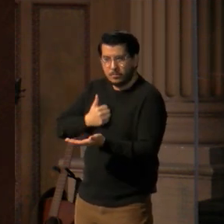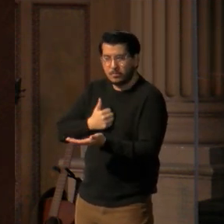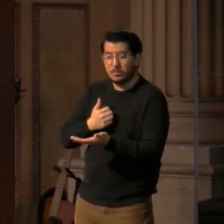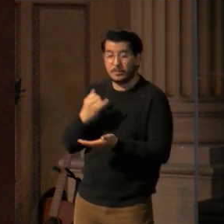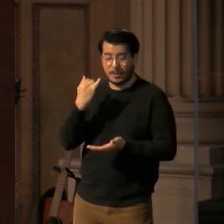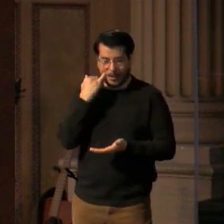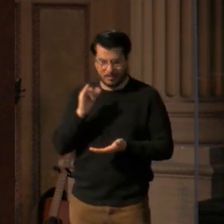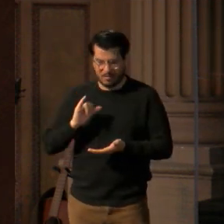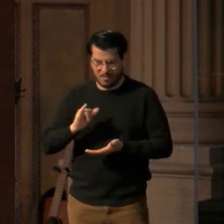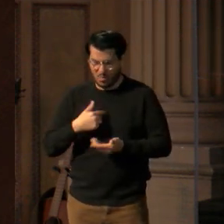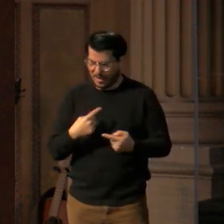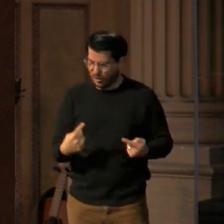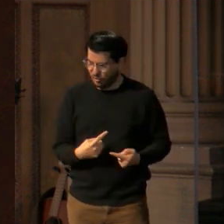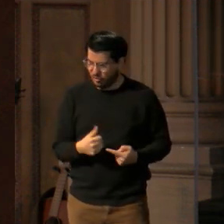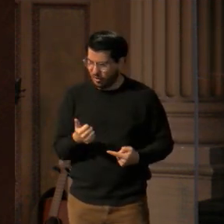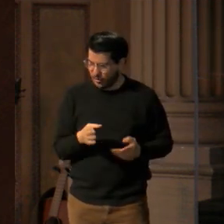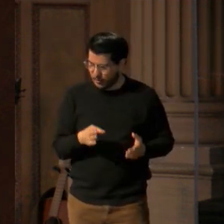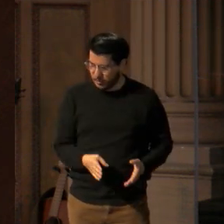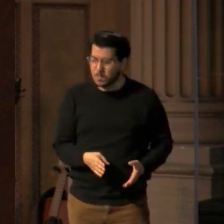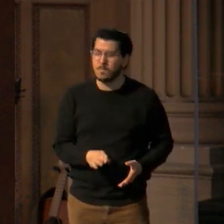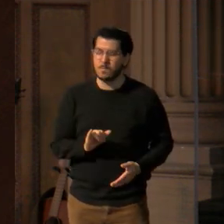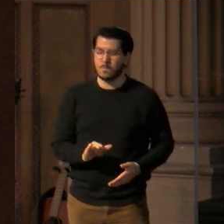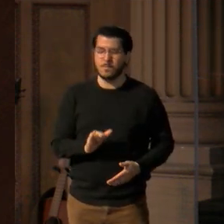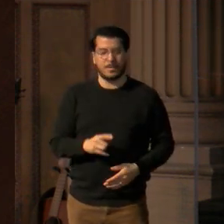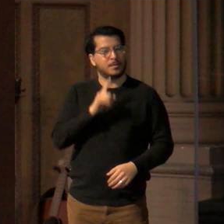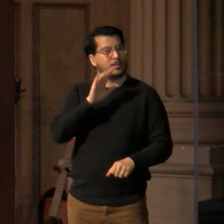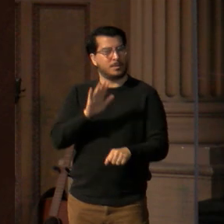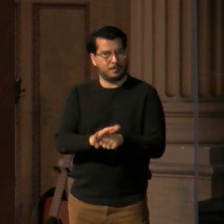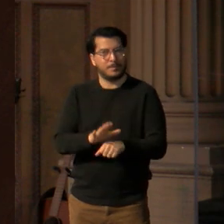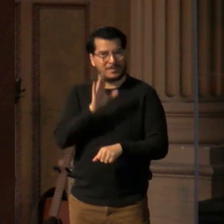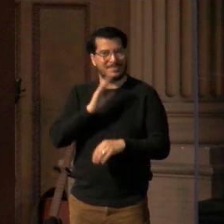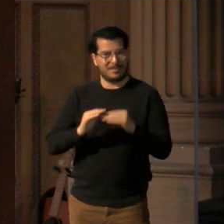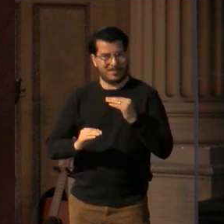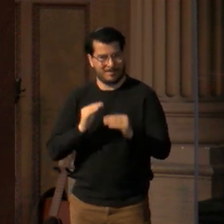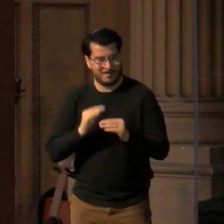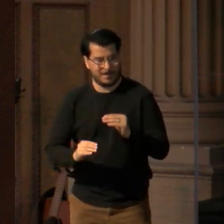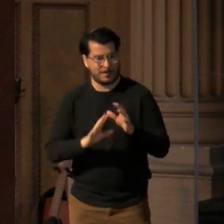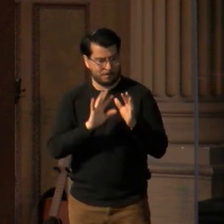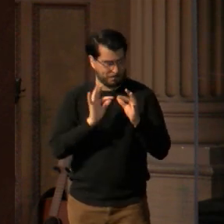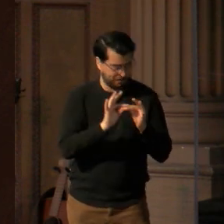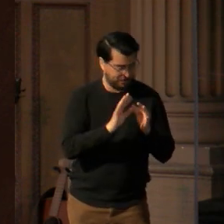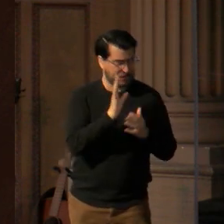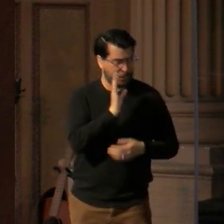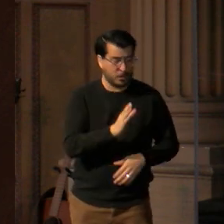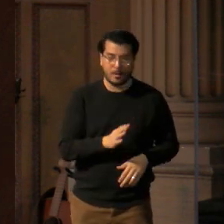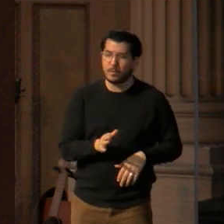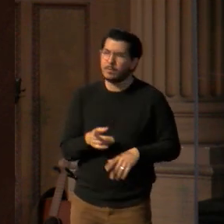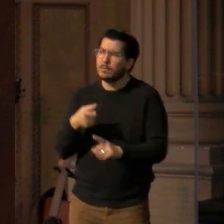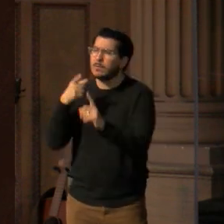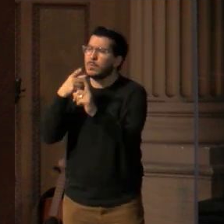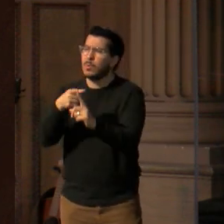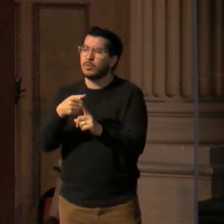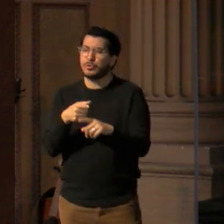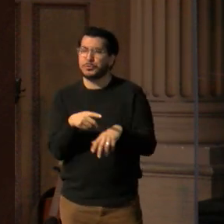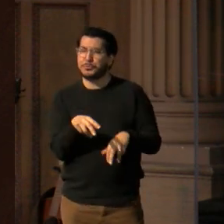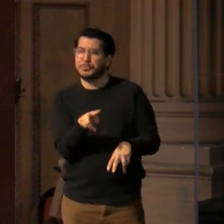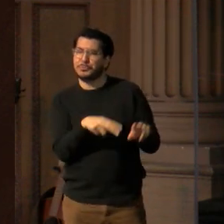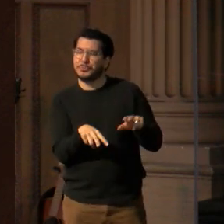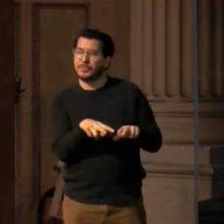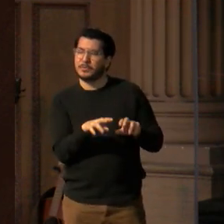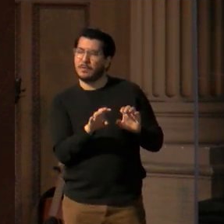the commitment to go and get things right with those people. We take this supper not to evaluate everybody else, but to evaluate ourselves.